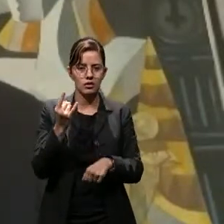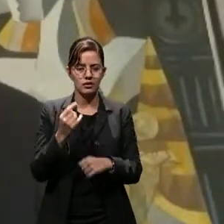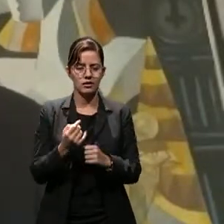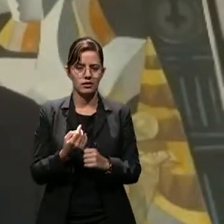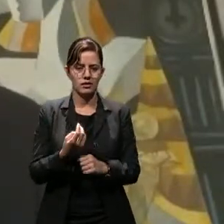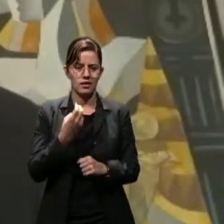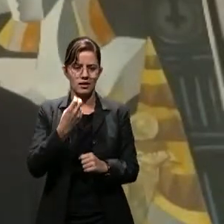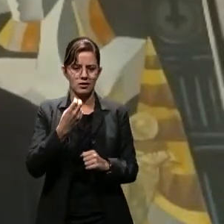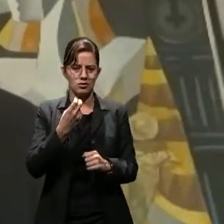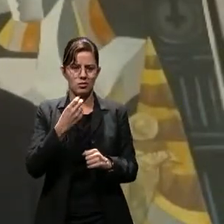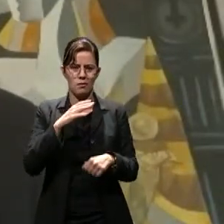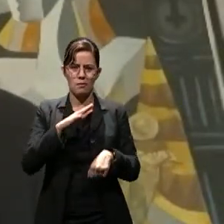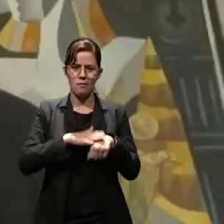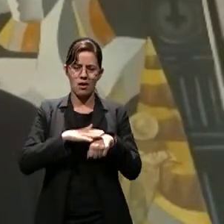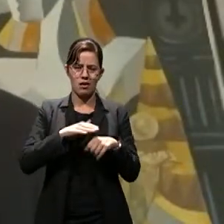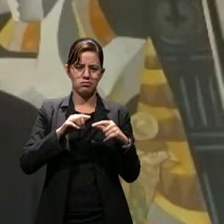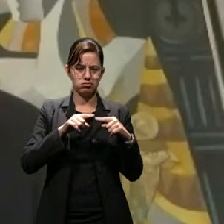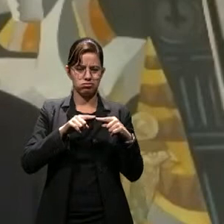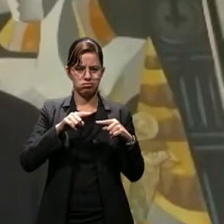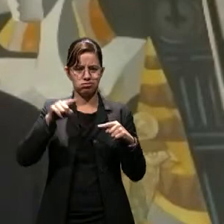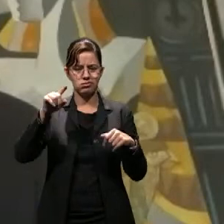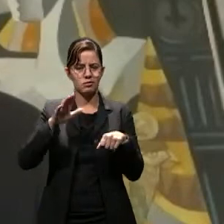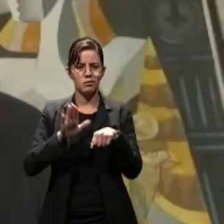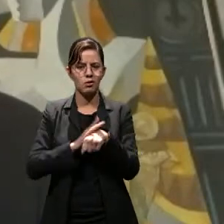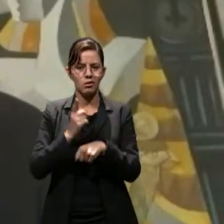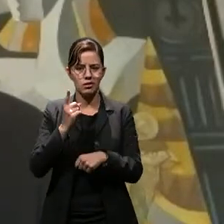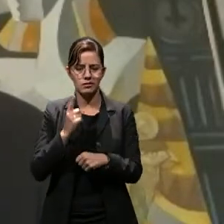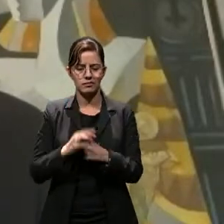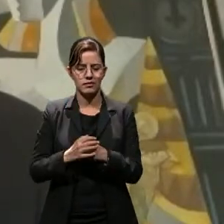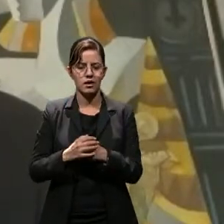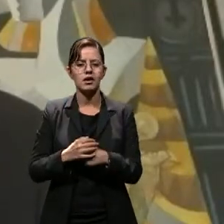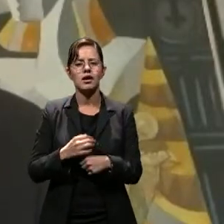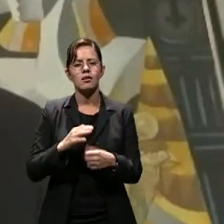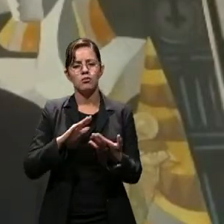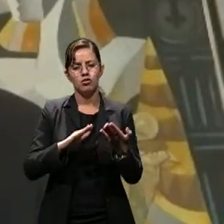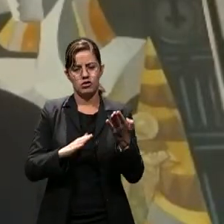successful worldwide, I will say,